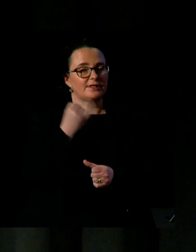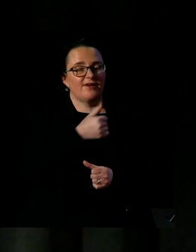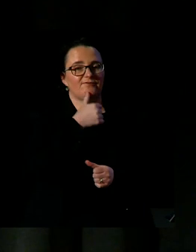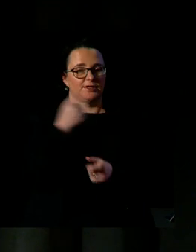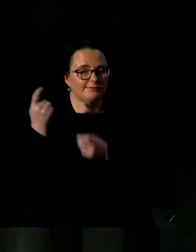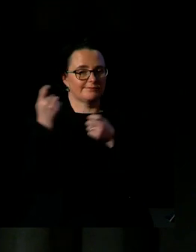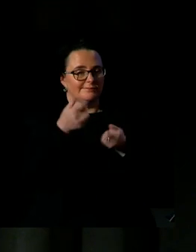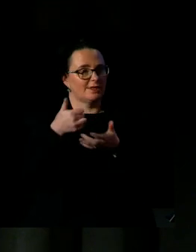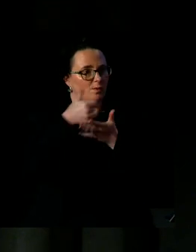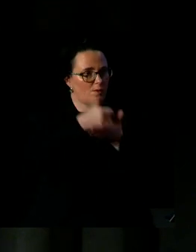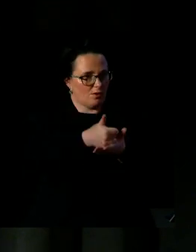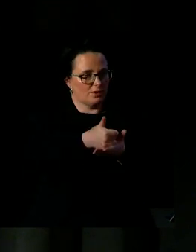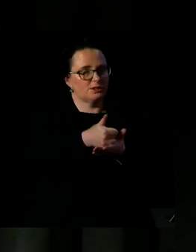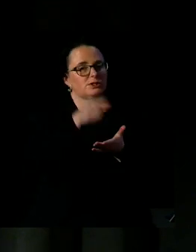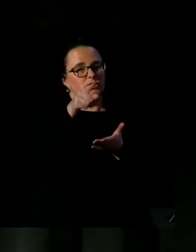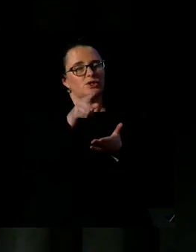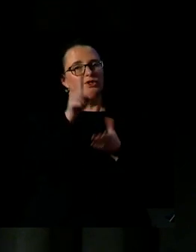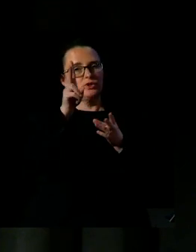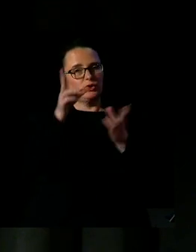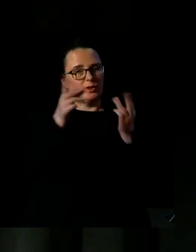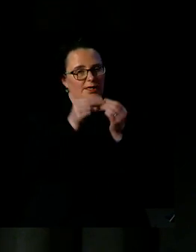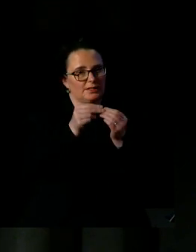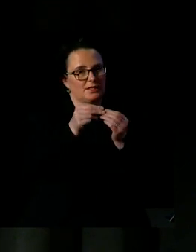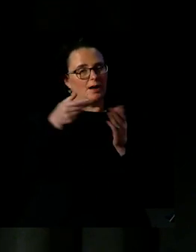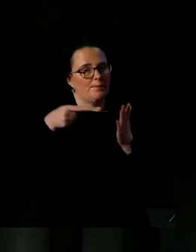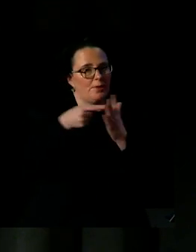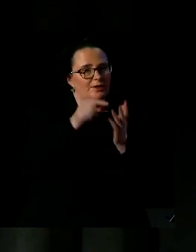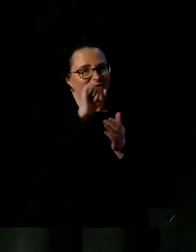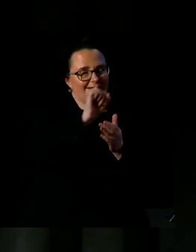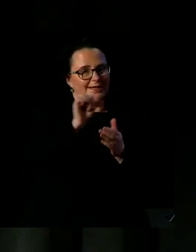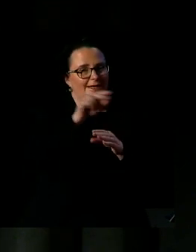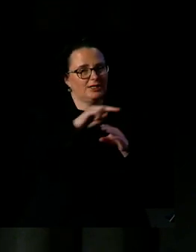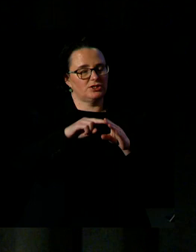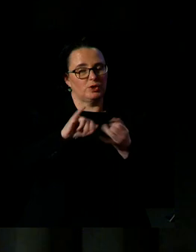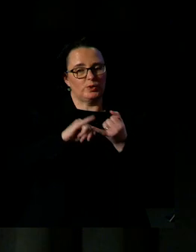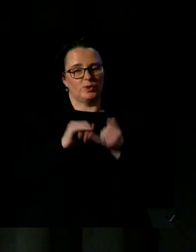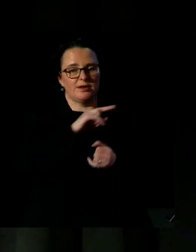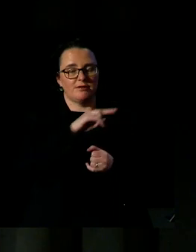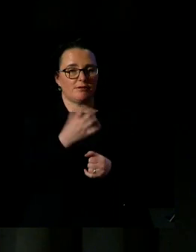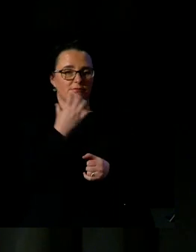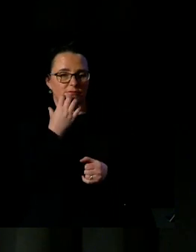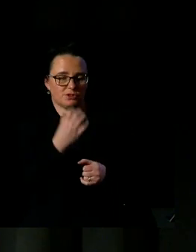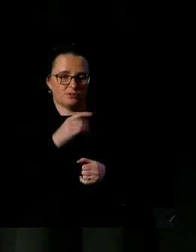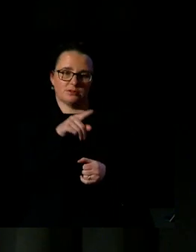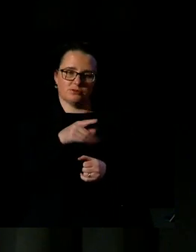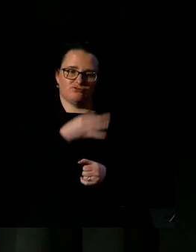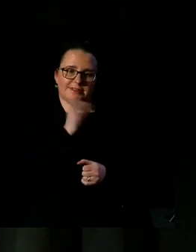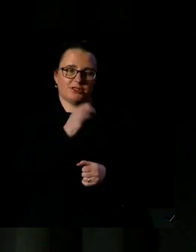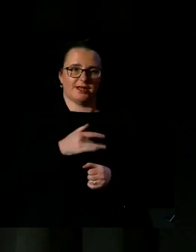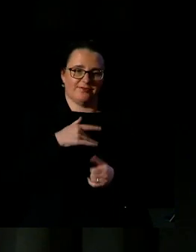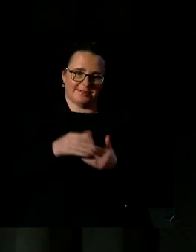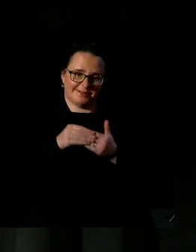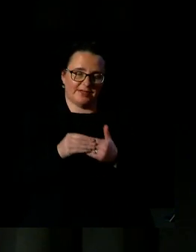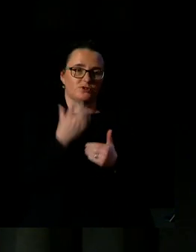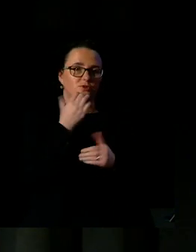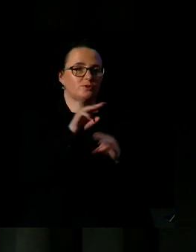Among the Nations to honor non-Jews who risked their lives to save Jewish people during the Holocaust. Only a fraction